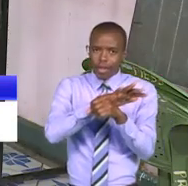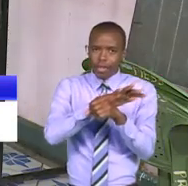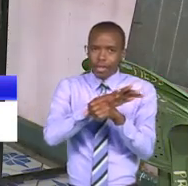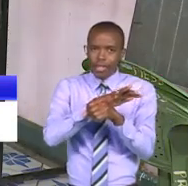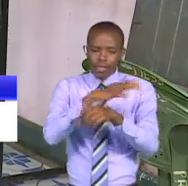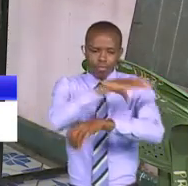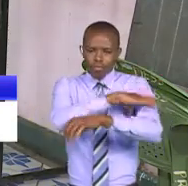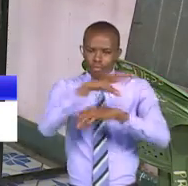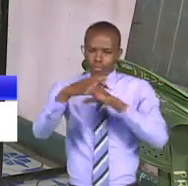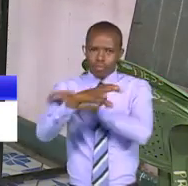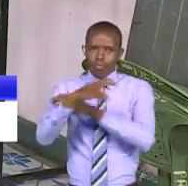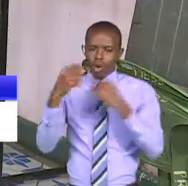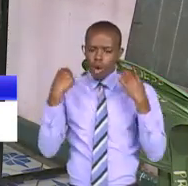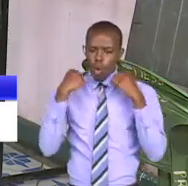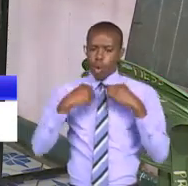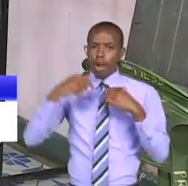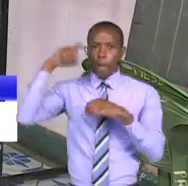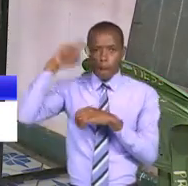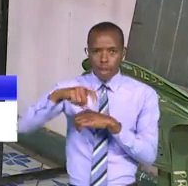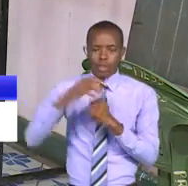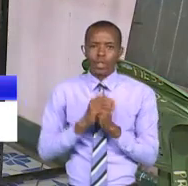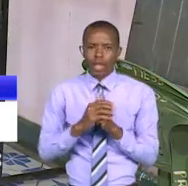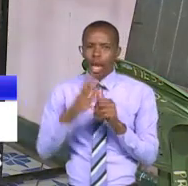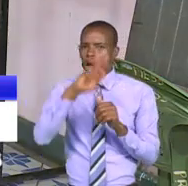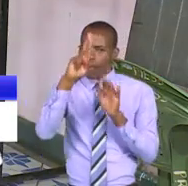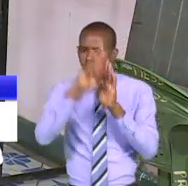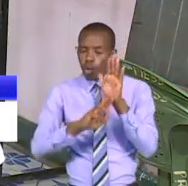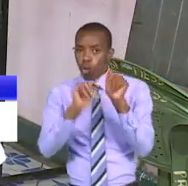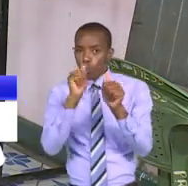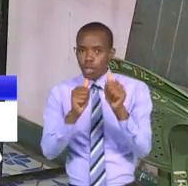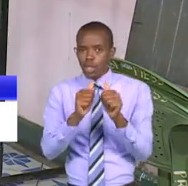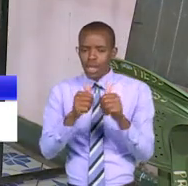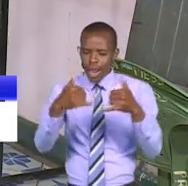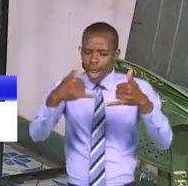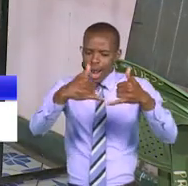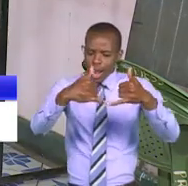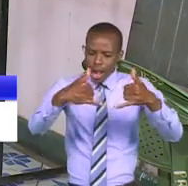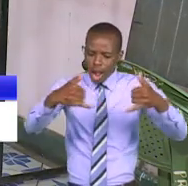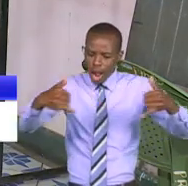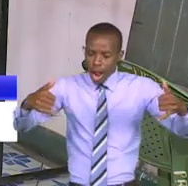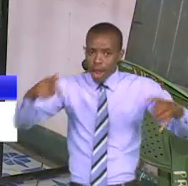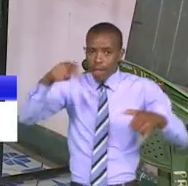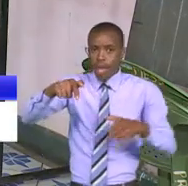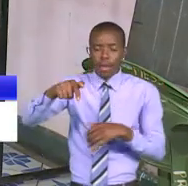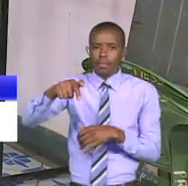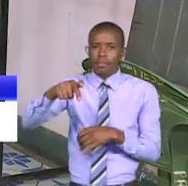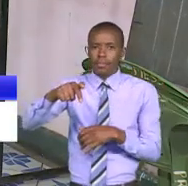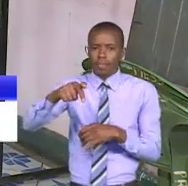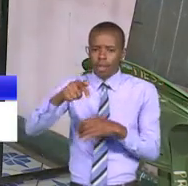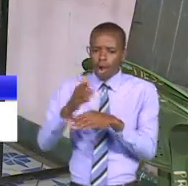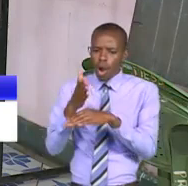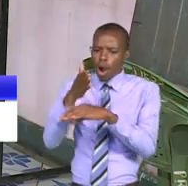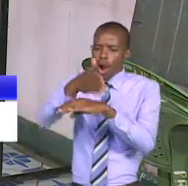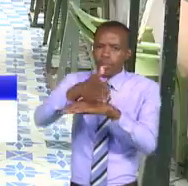na kola. Yeah. Na sasa rules zingine ni kama hiyo, mstari imepikwa pale, haufai kupita